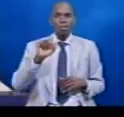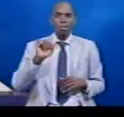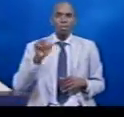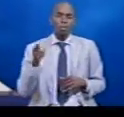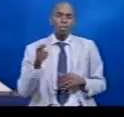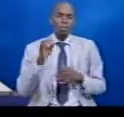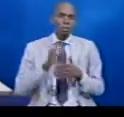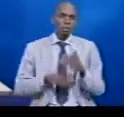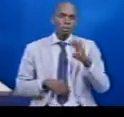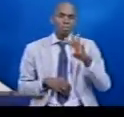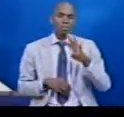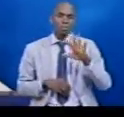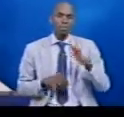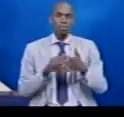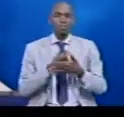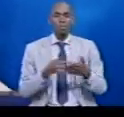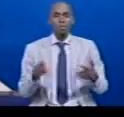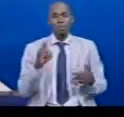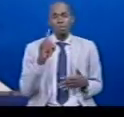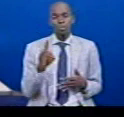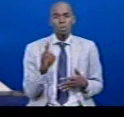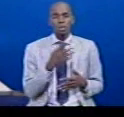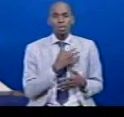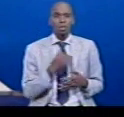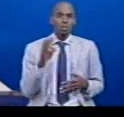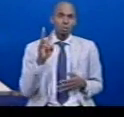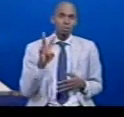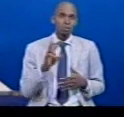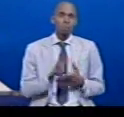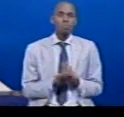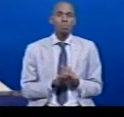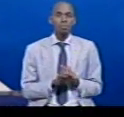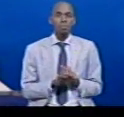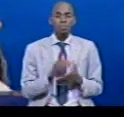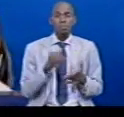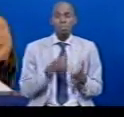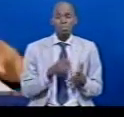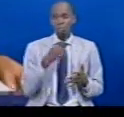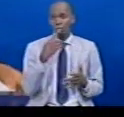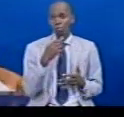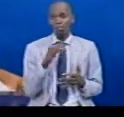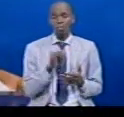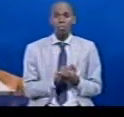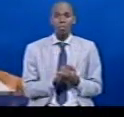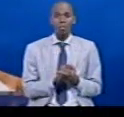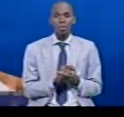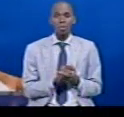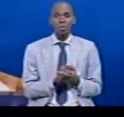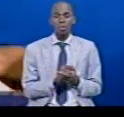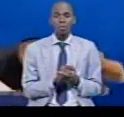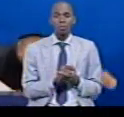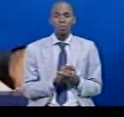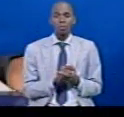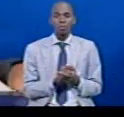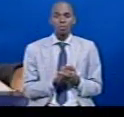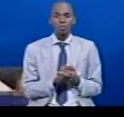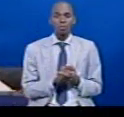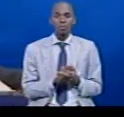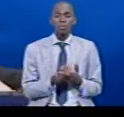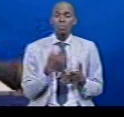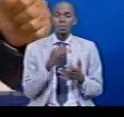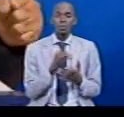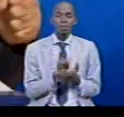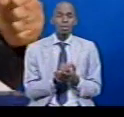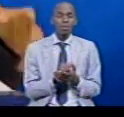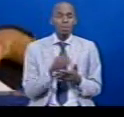verse 1 and 2, he said unto Silas, my servant, now the man of